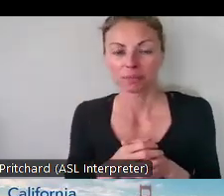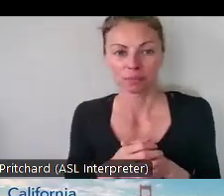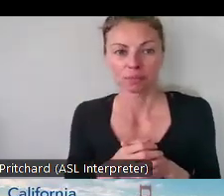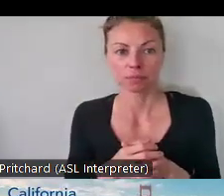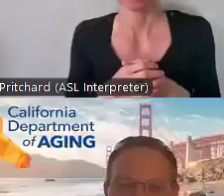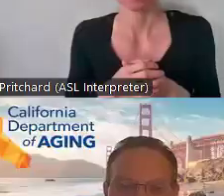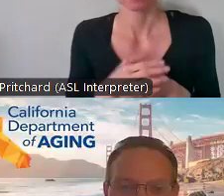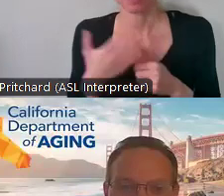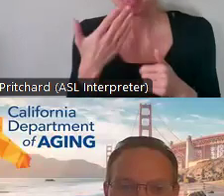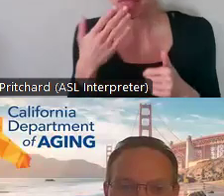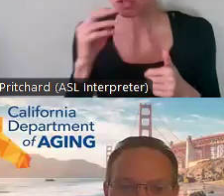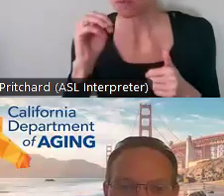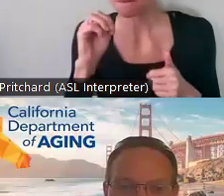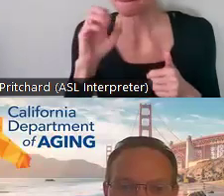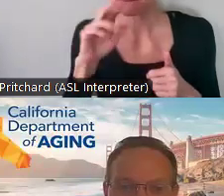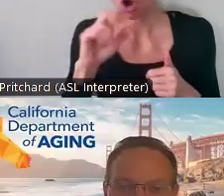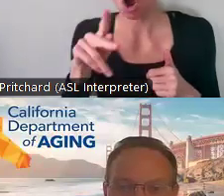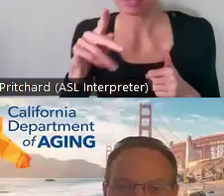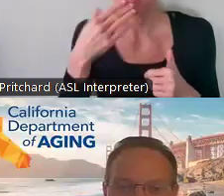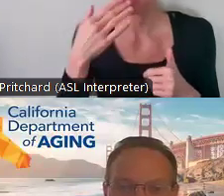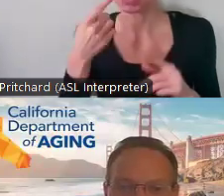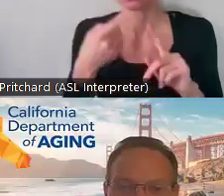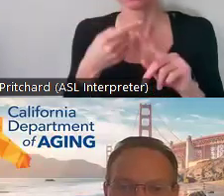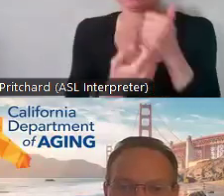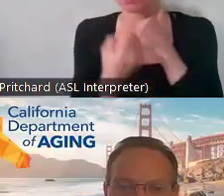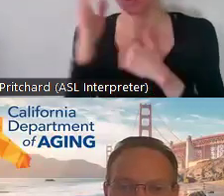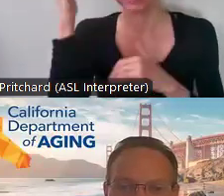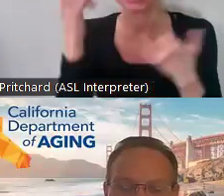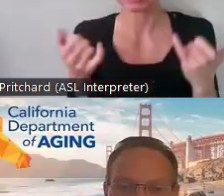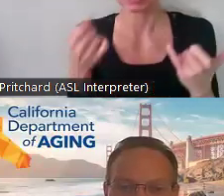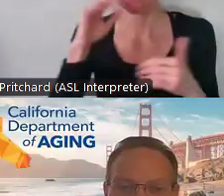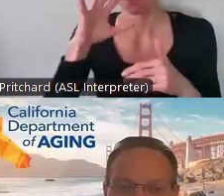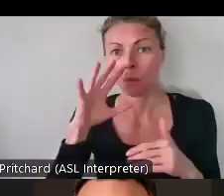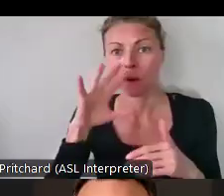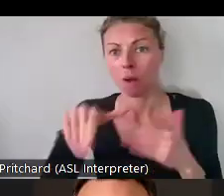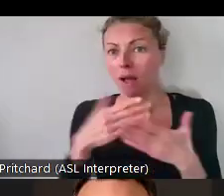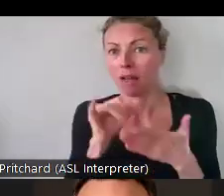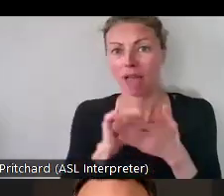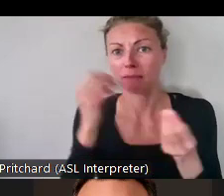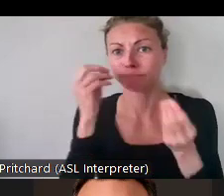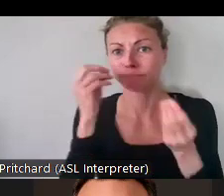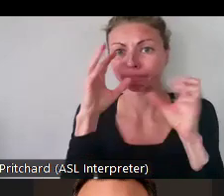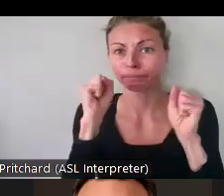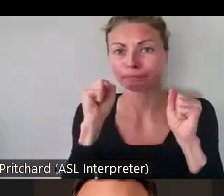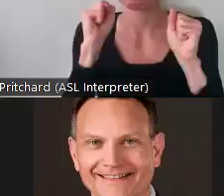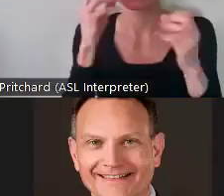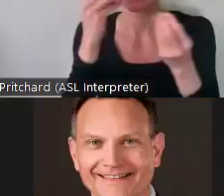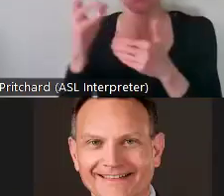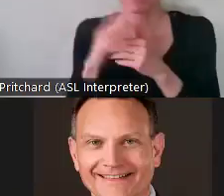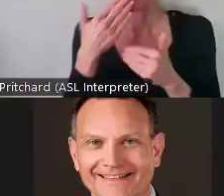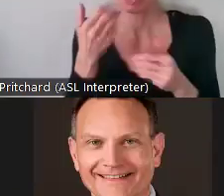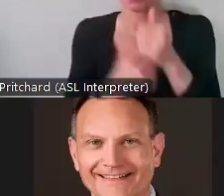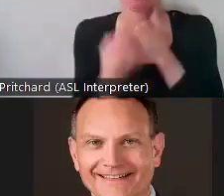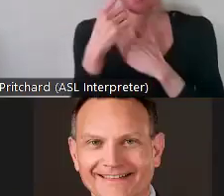All right, thank you, Mark, and thank you to everybody that presented today for all that very insightful information. Thank you everyone